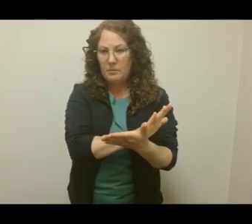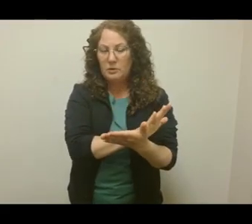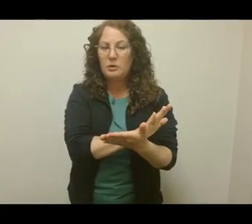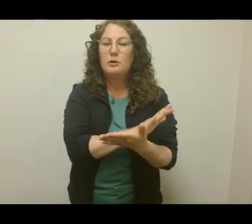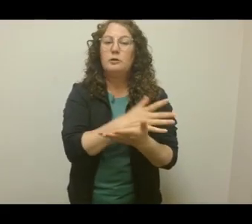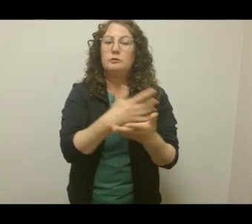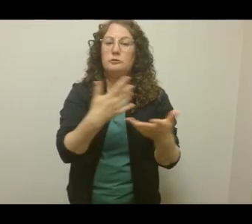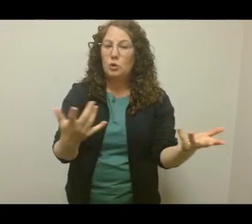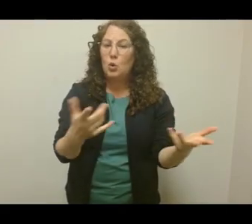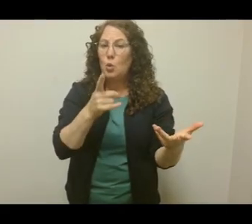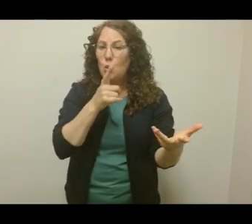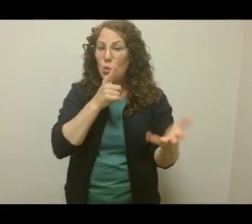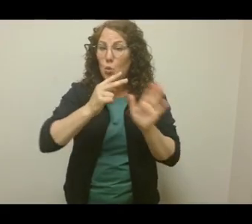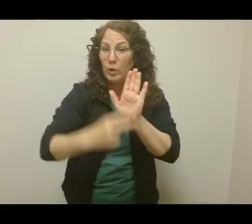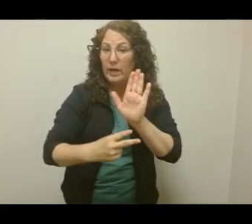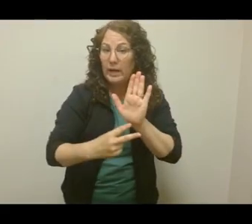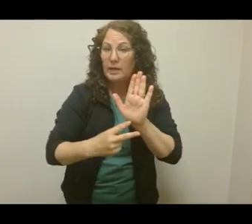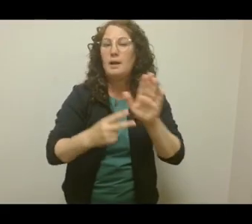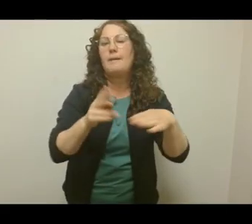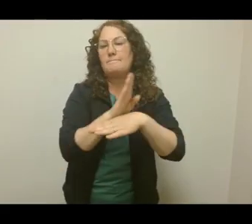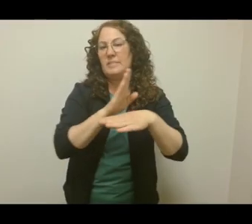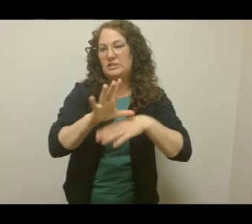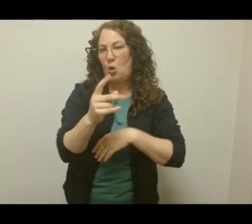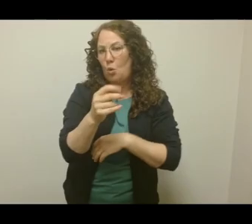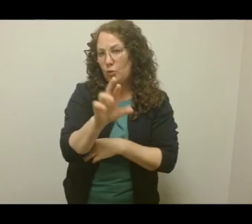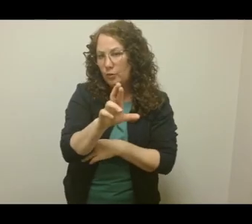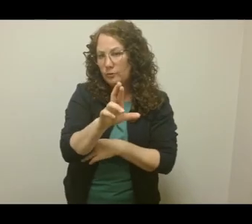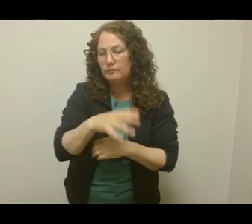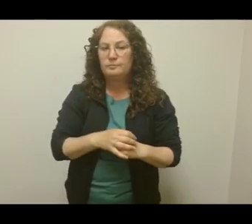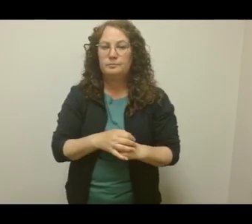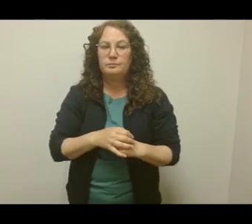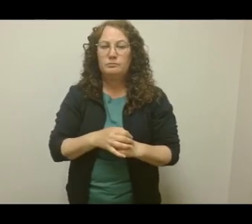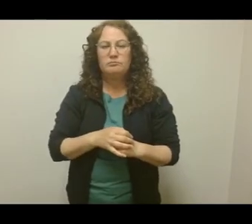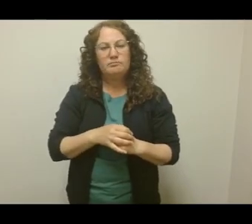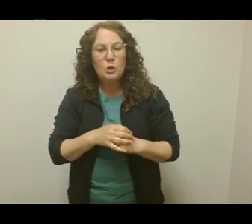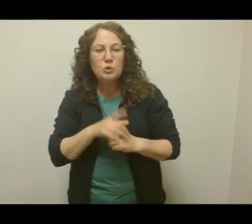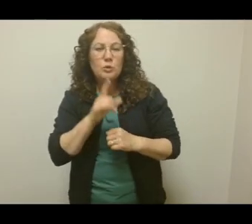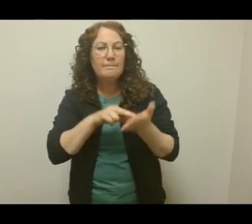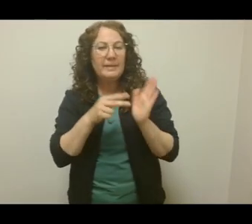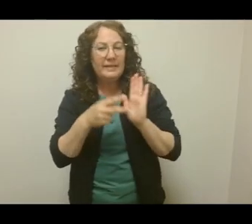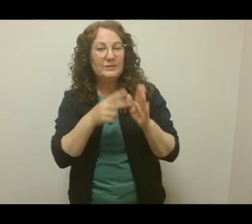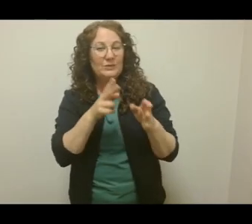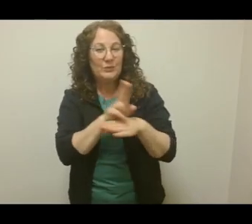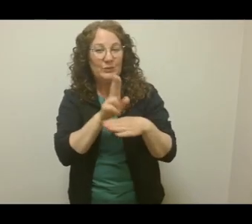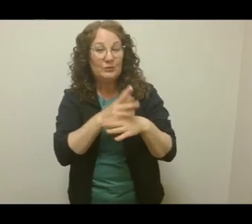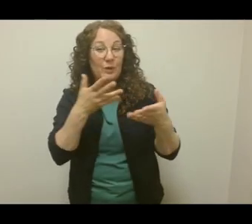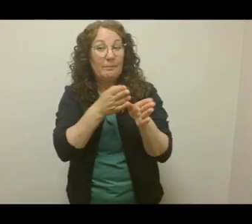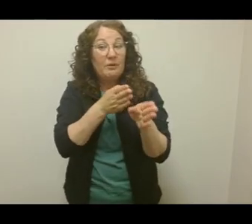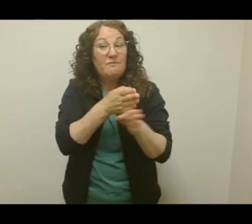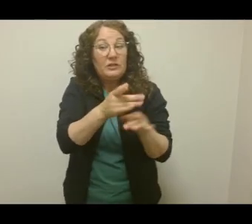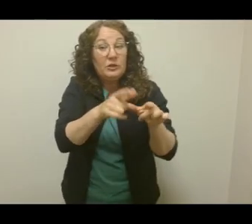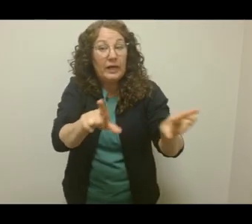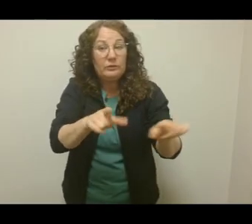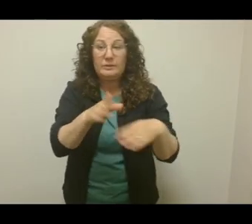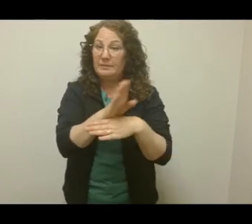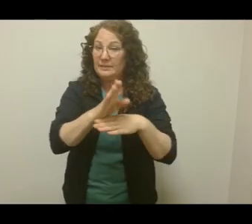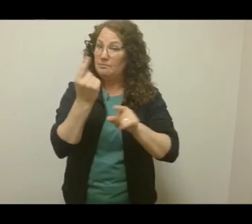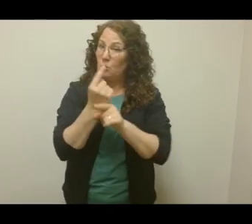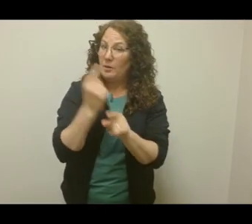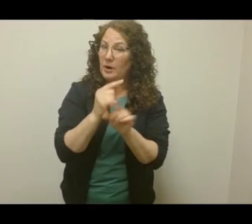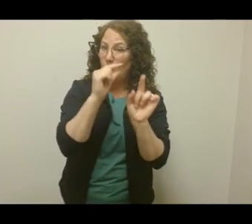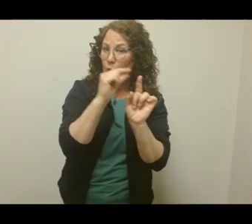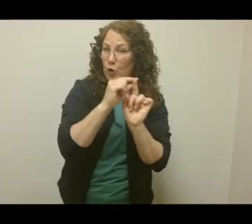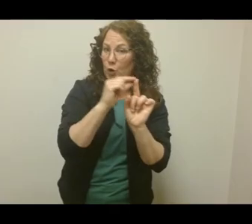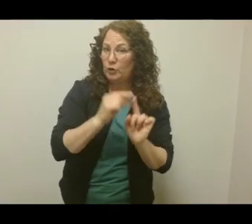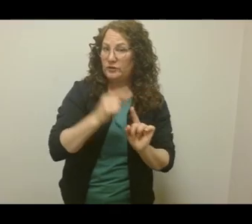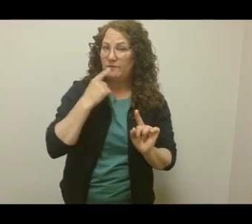local business owners. And considering the audience, Mandeep uses professional language, business appropriate vocabulary to paraphrase